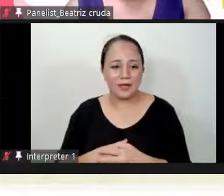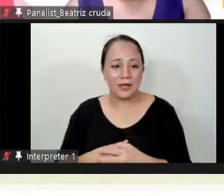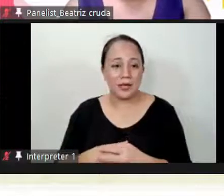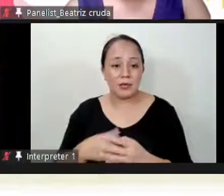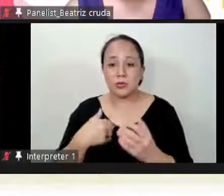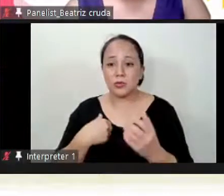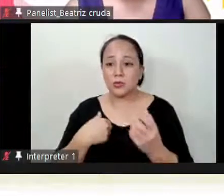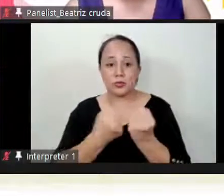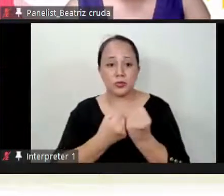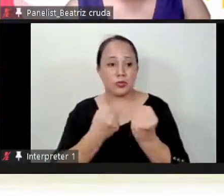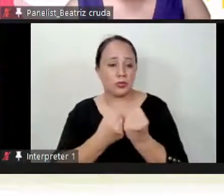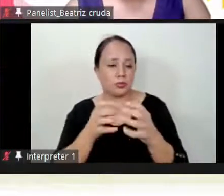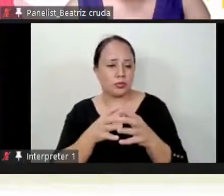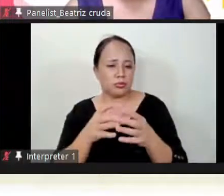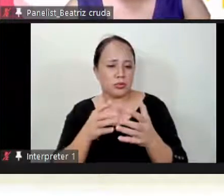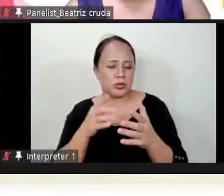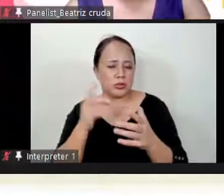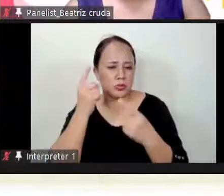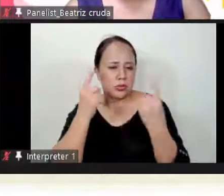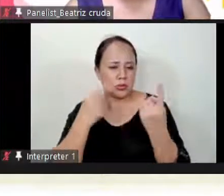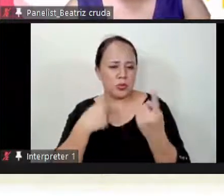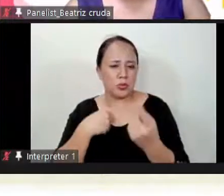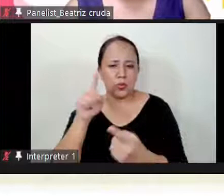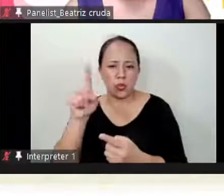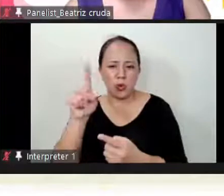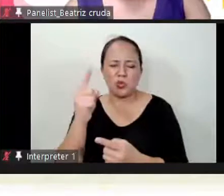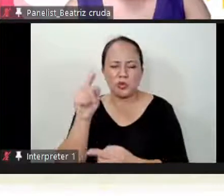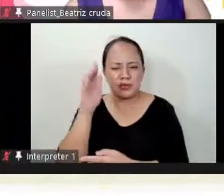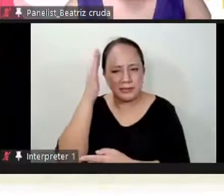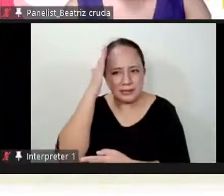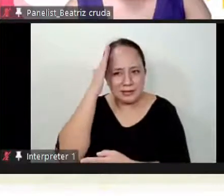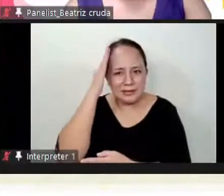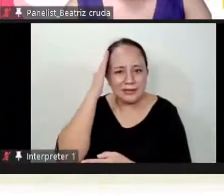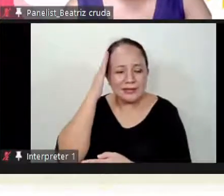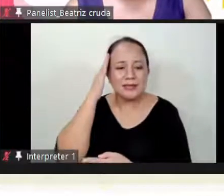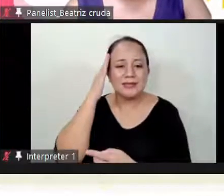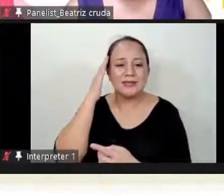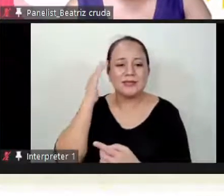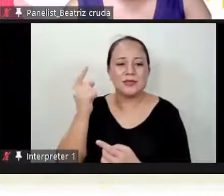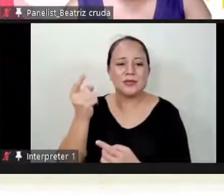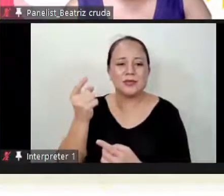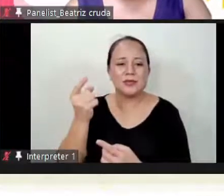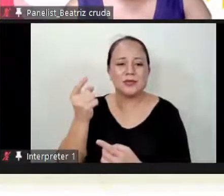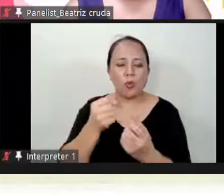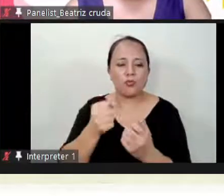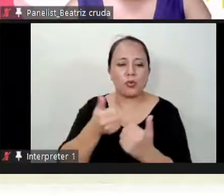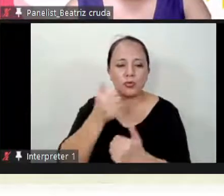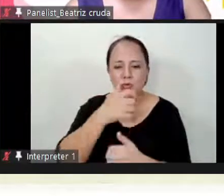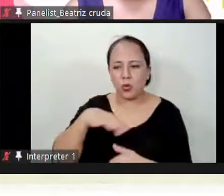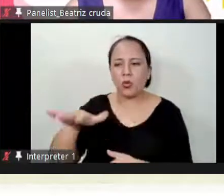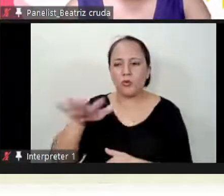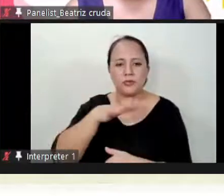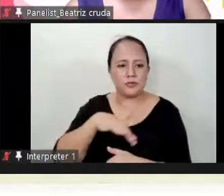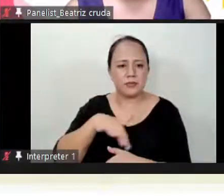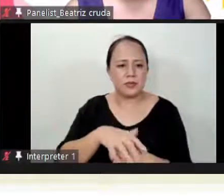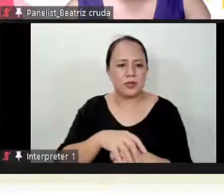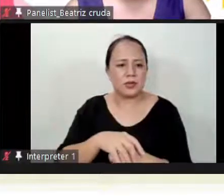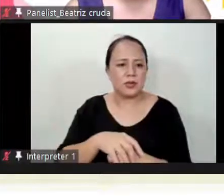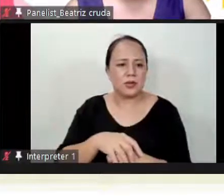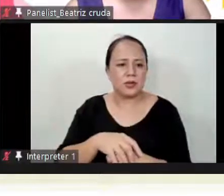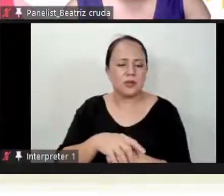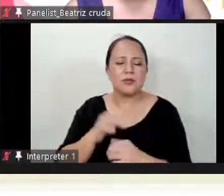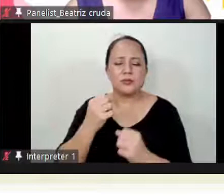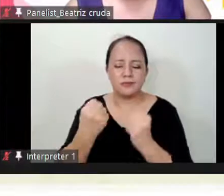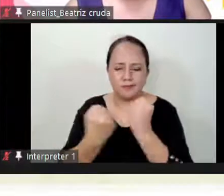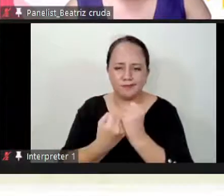groups are concerned, there is only one cry from almost all of us, and that is funding and